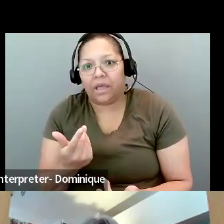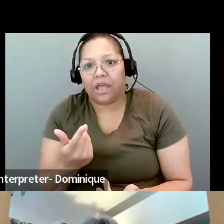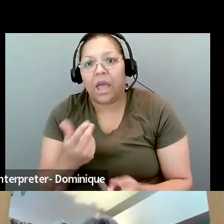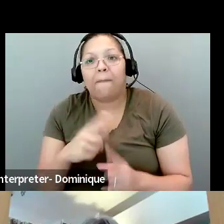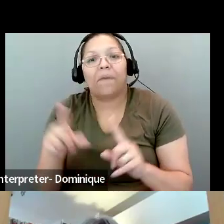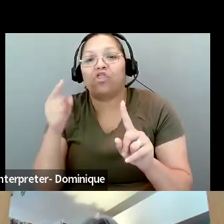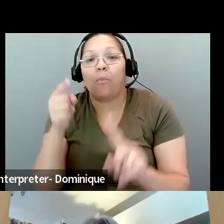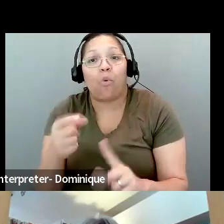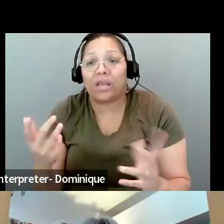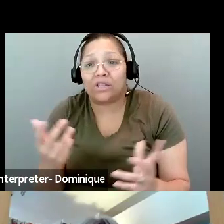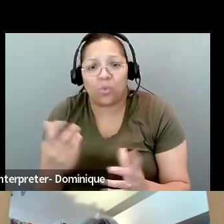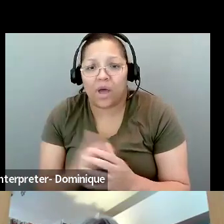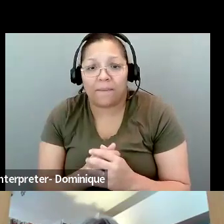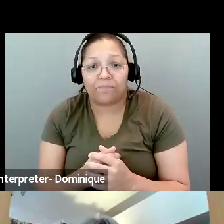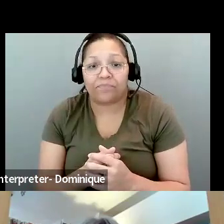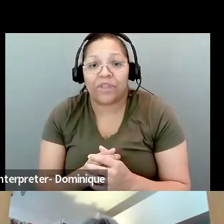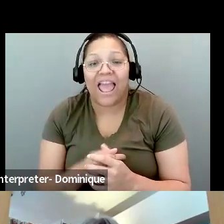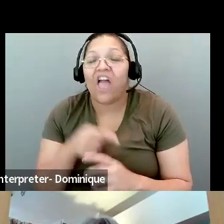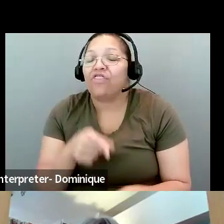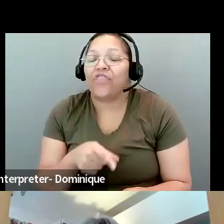is, if they're not